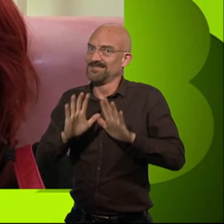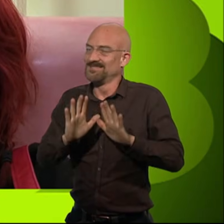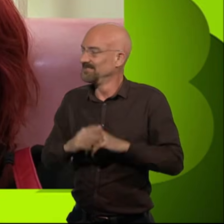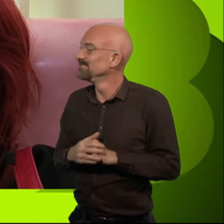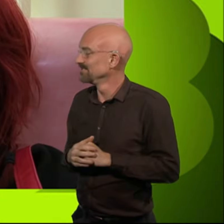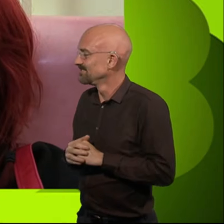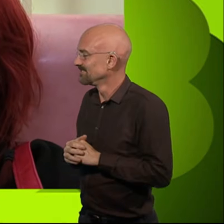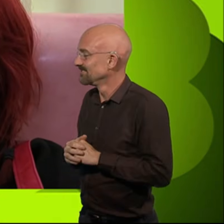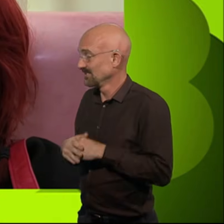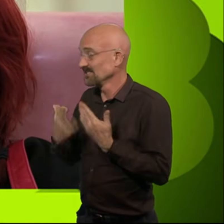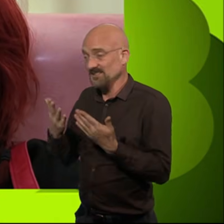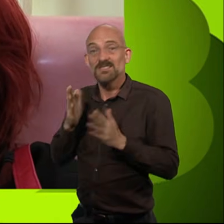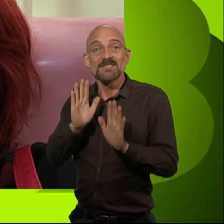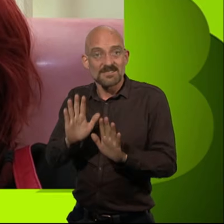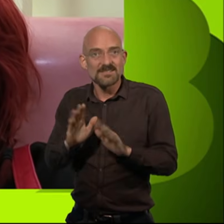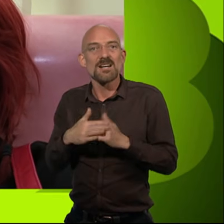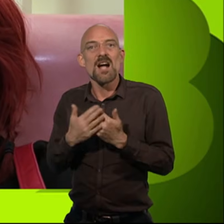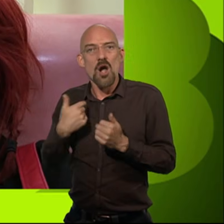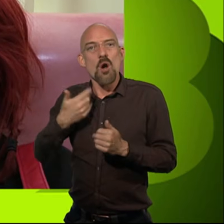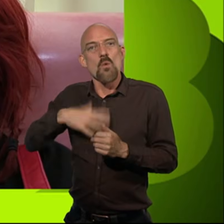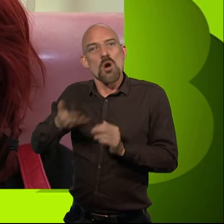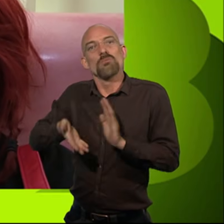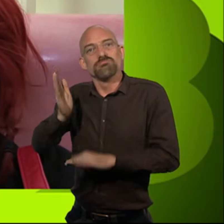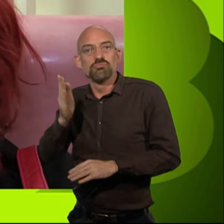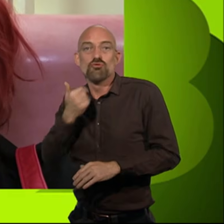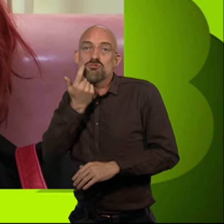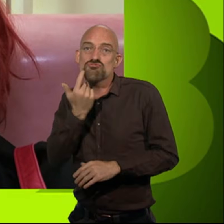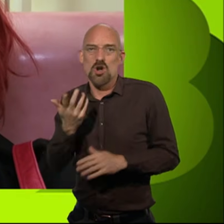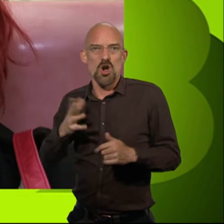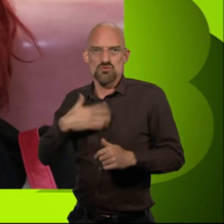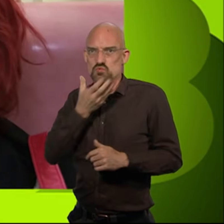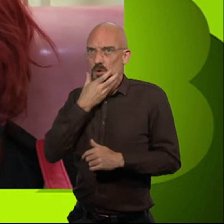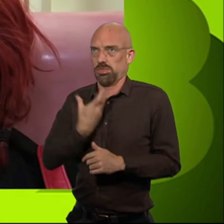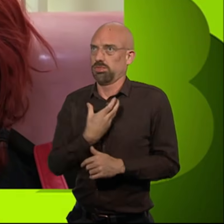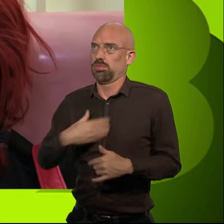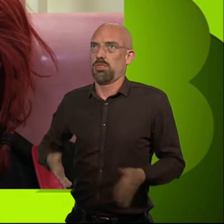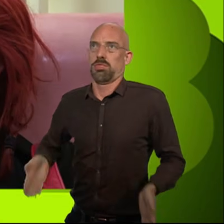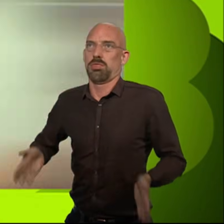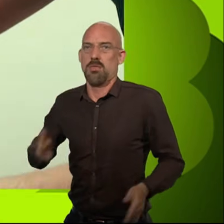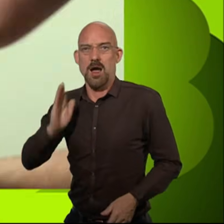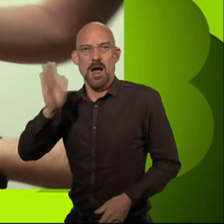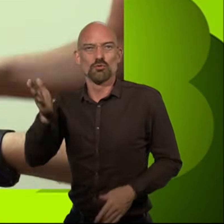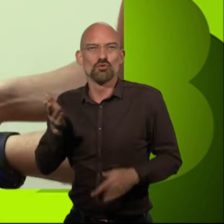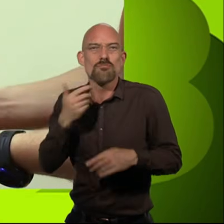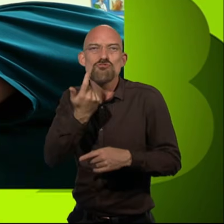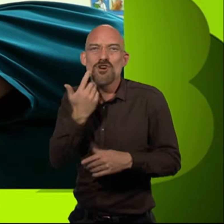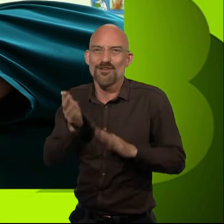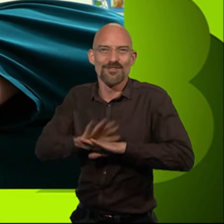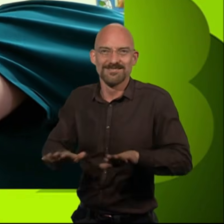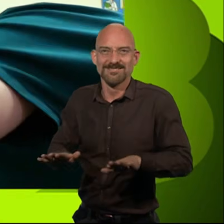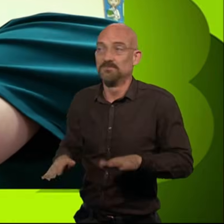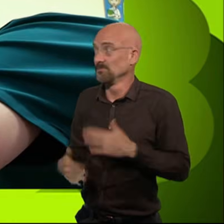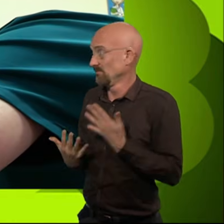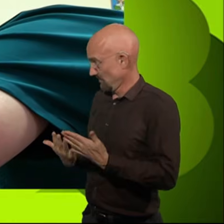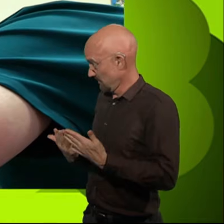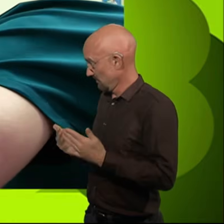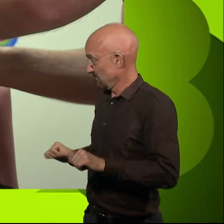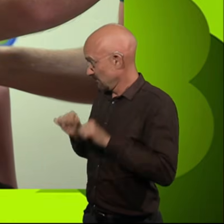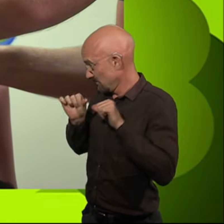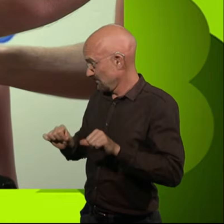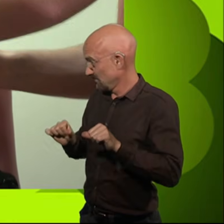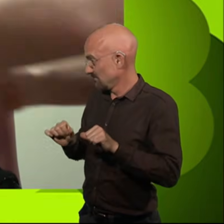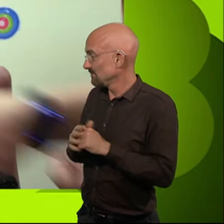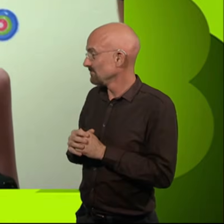and stuff, which isn't gonna look good. I'd like to say it will look fine, but, well, it doesn't.